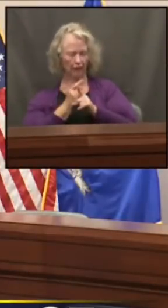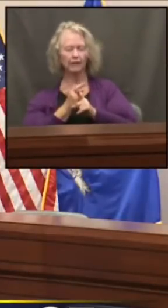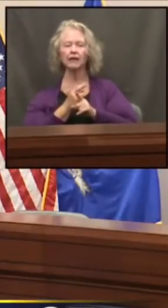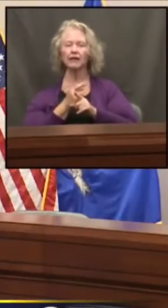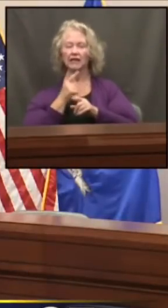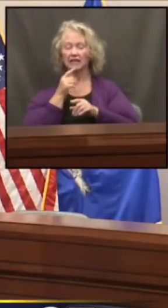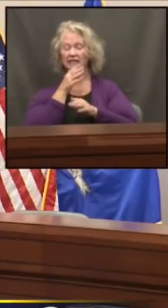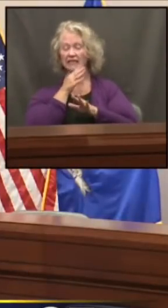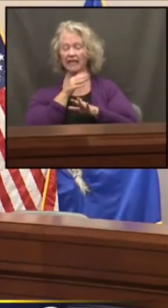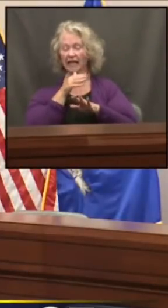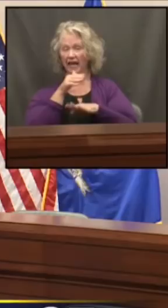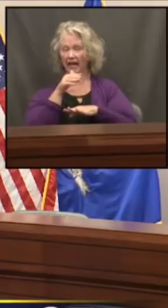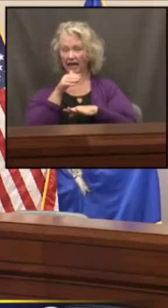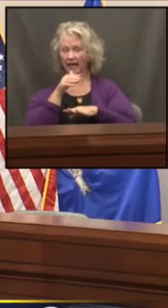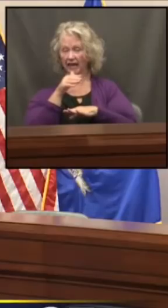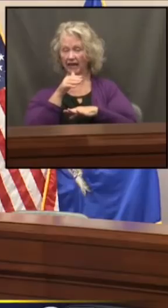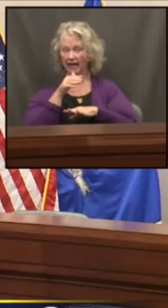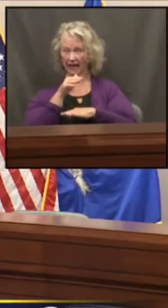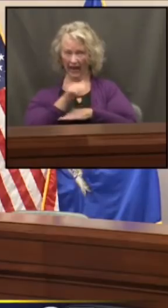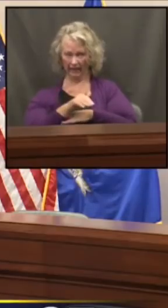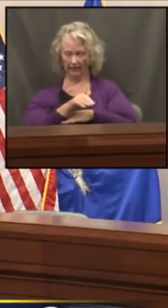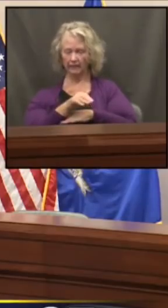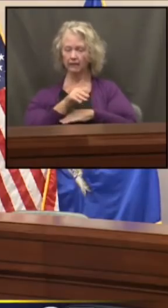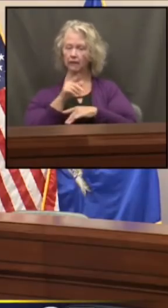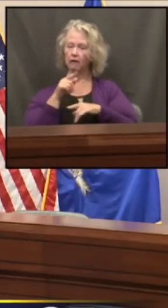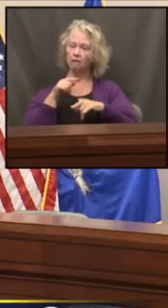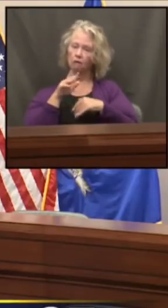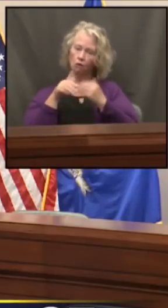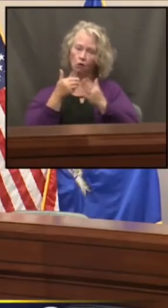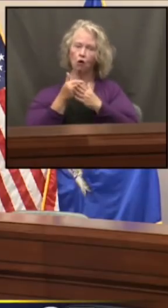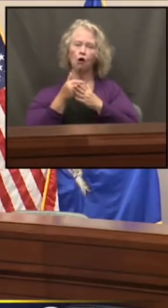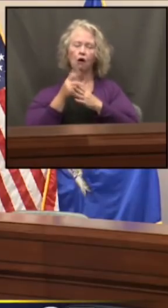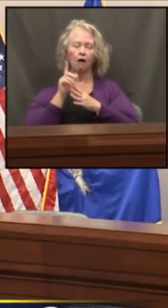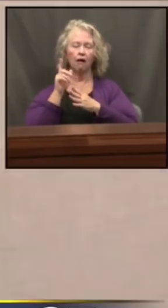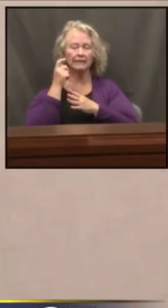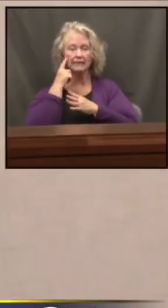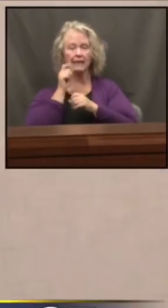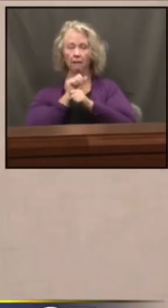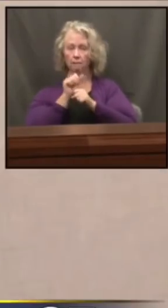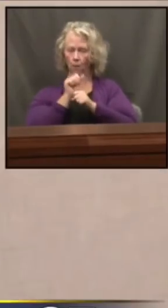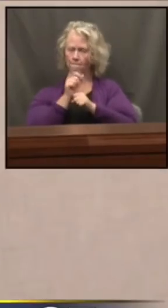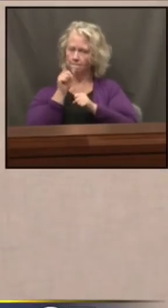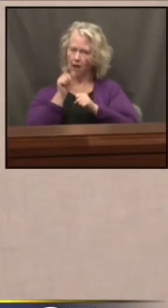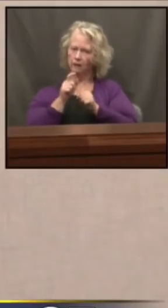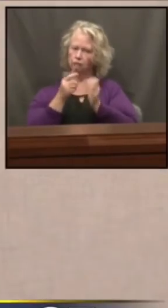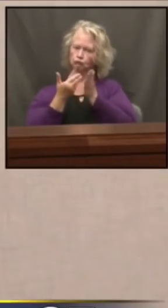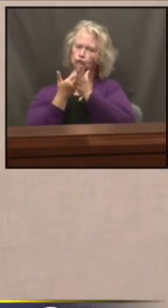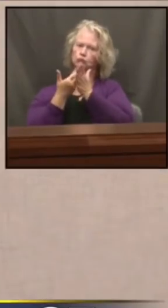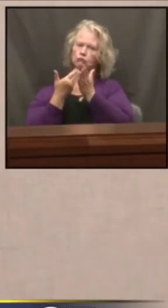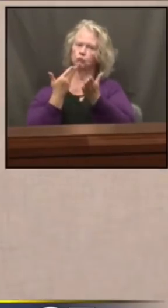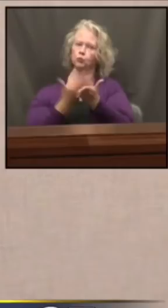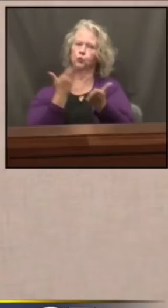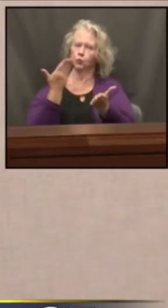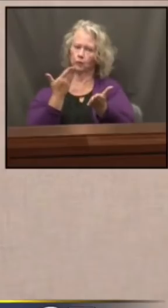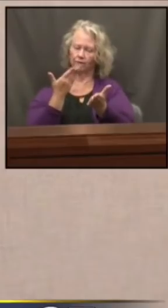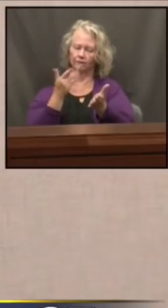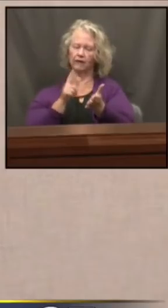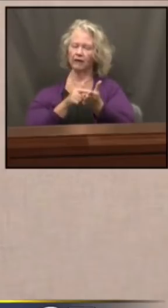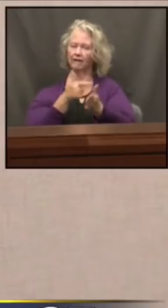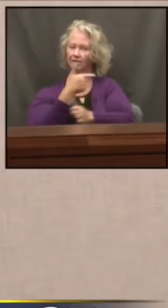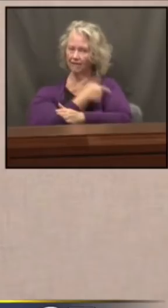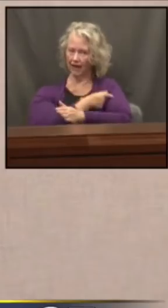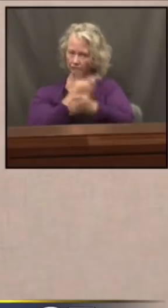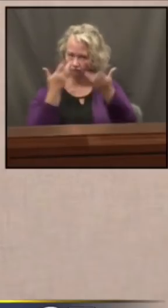by Sunday night, employees will have to submit their either vaccine documentation